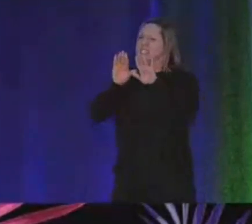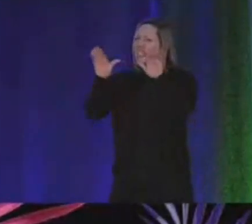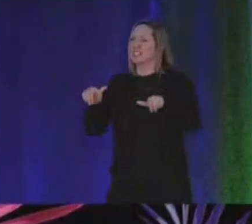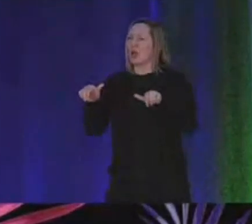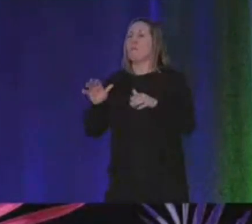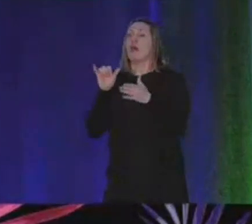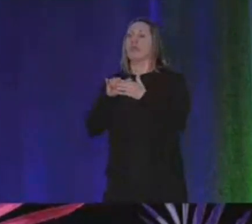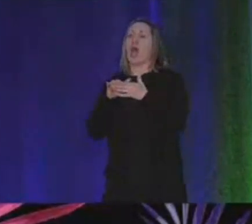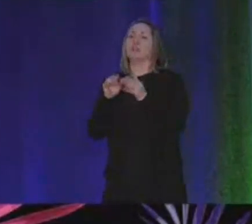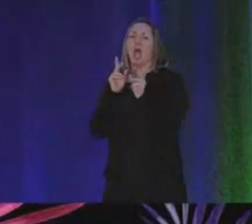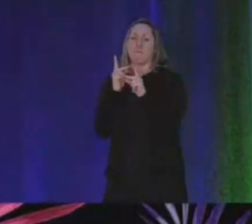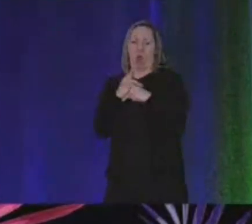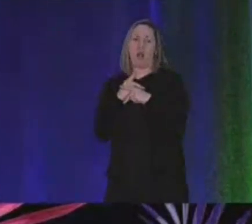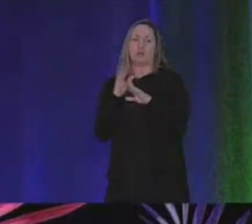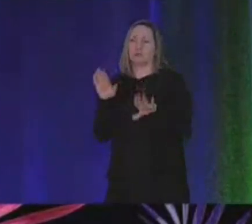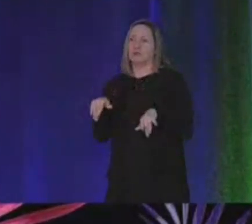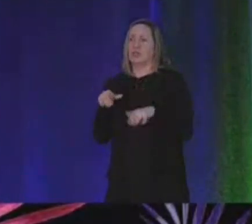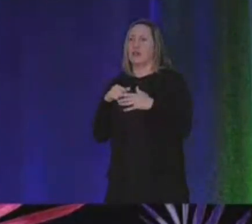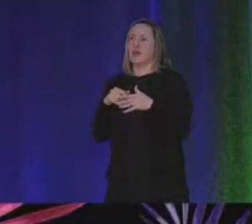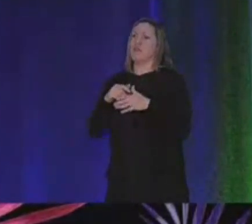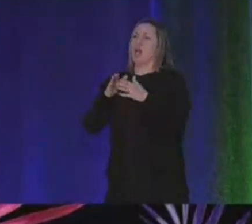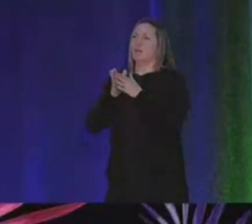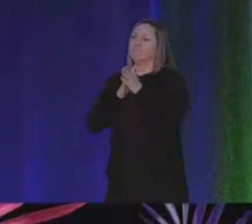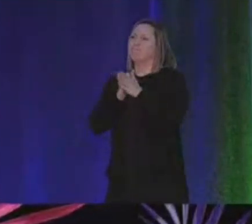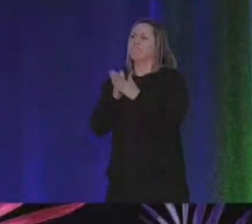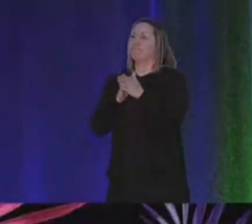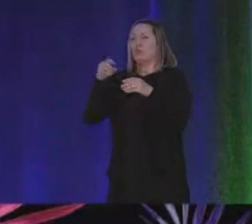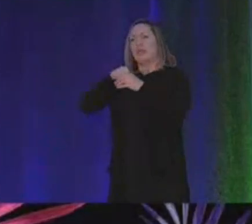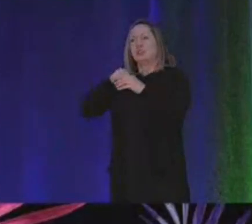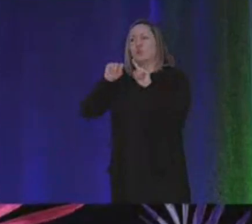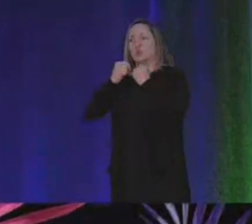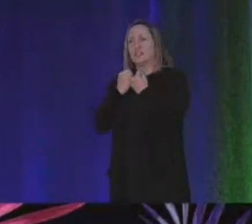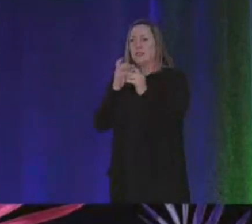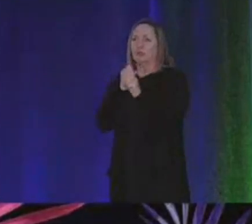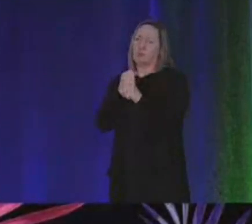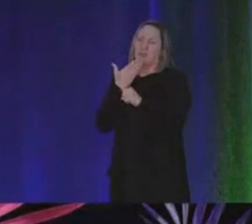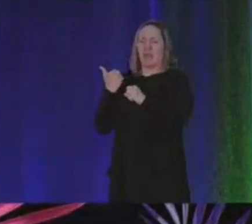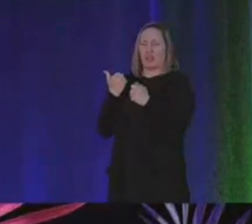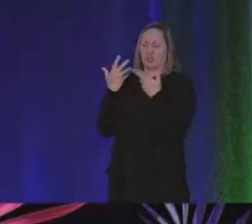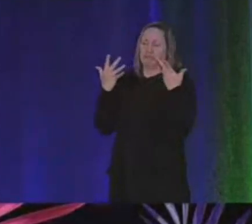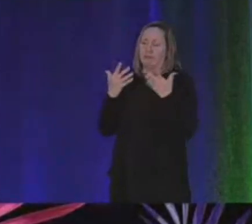is an internal product that kind of fuels your internal team to produce better,